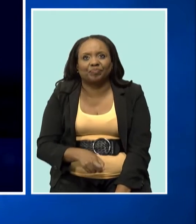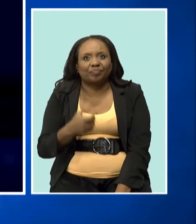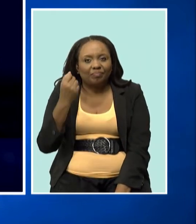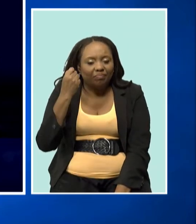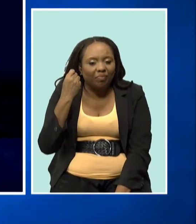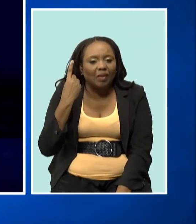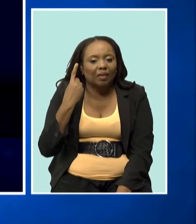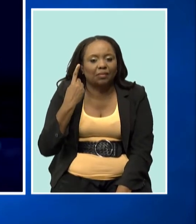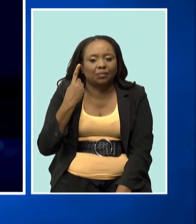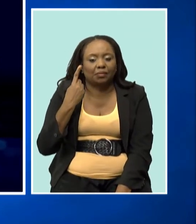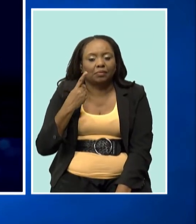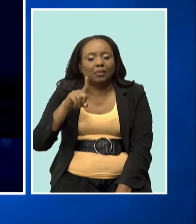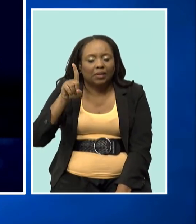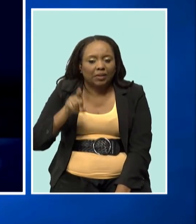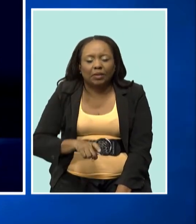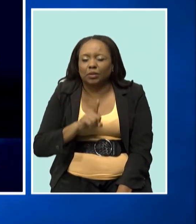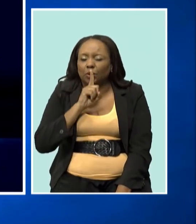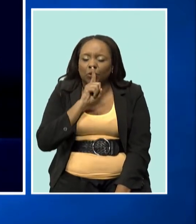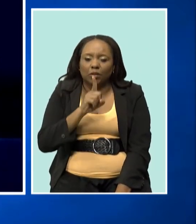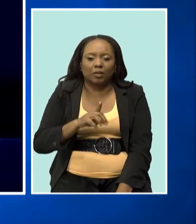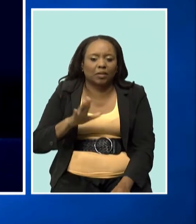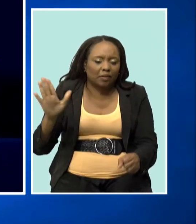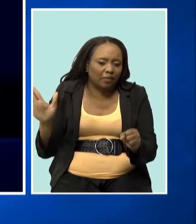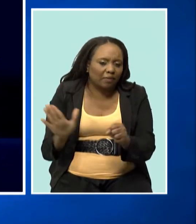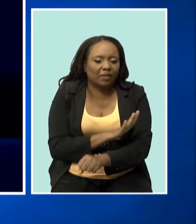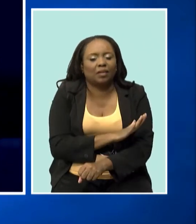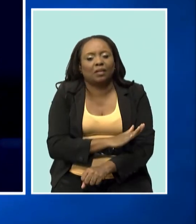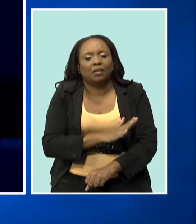155,010 persons, they are fully vaccinated.